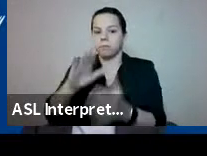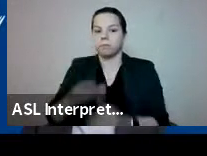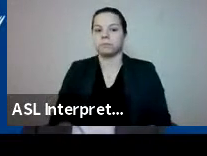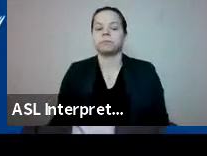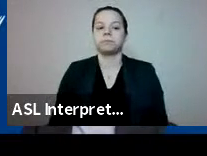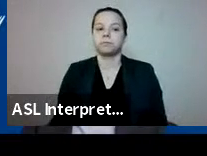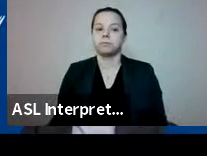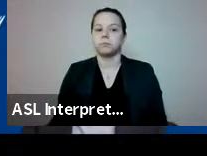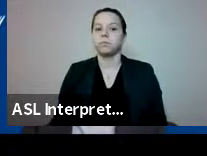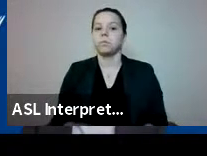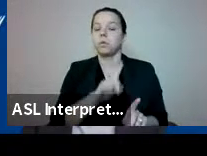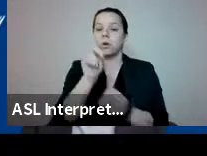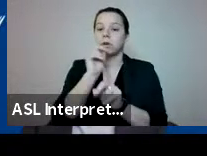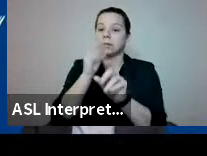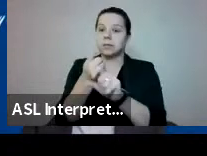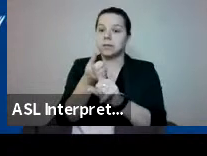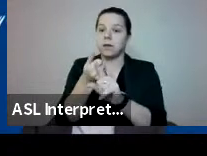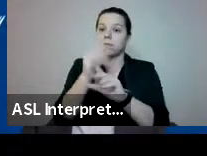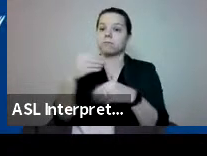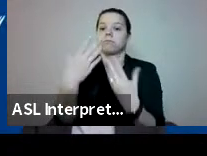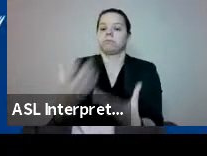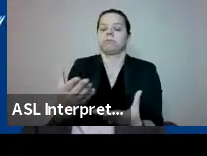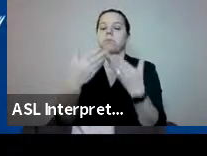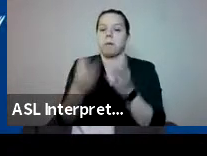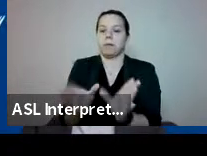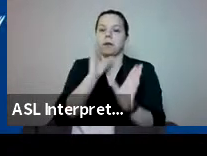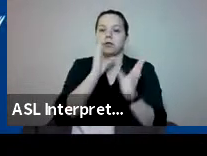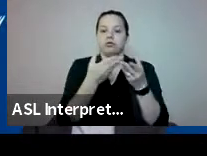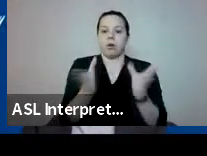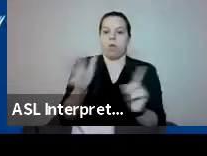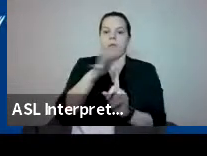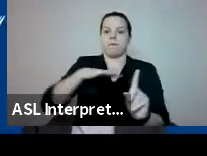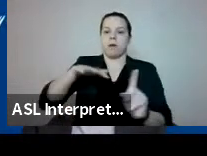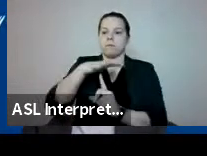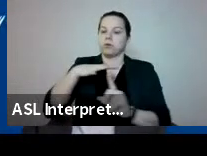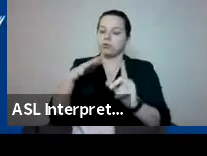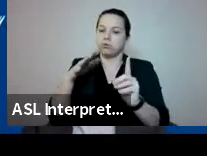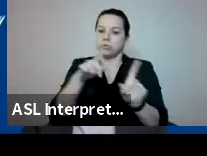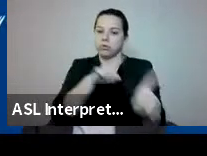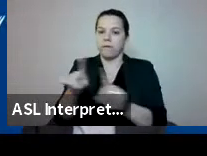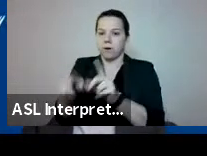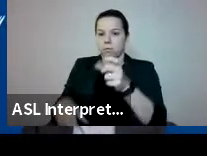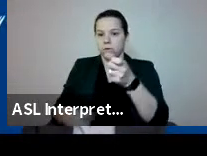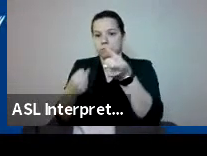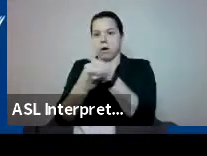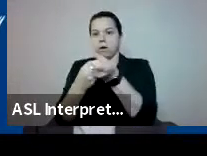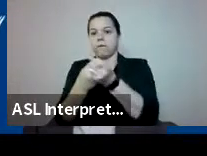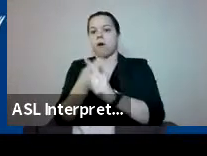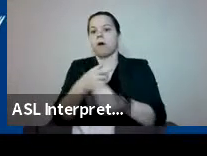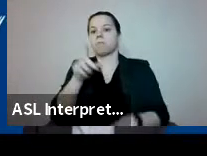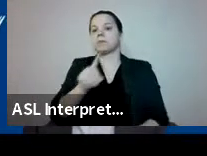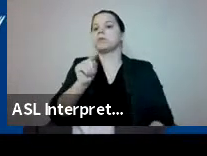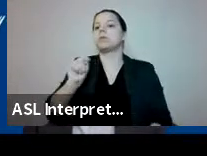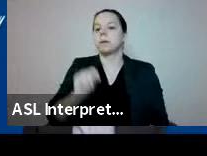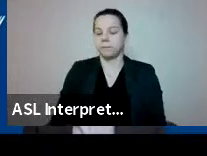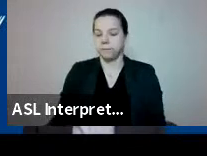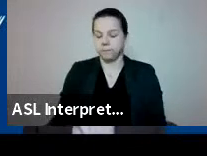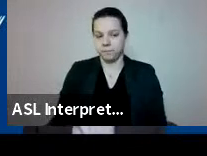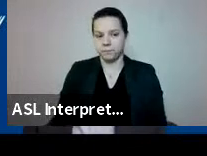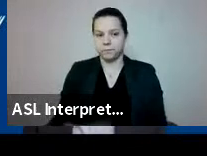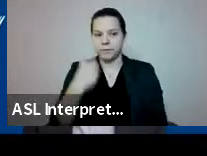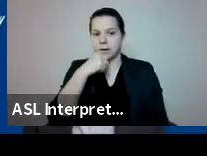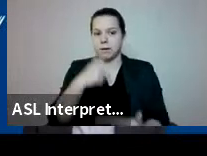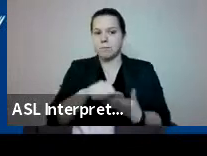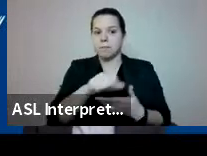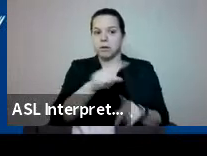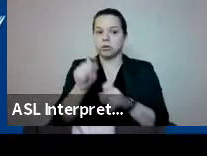was presented to the public as a general environmental survey with sponsorship noted as the Department of Transportation. The mail survey questions were